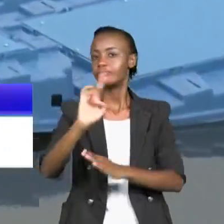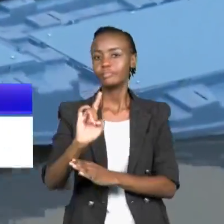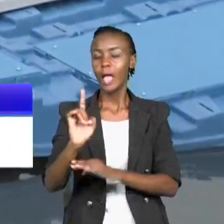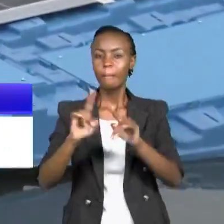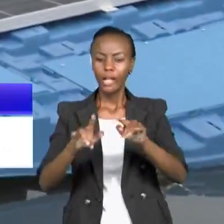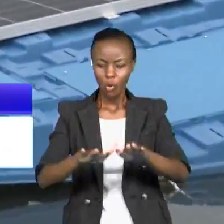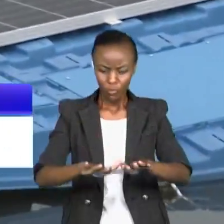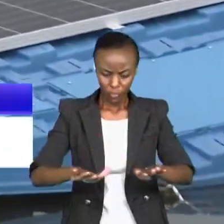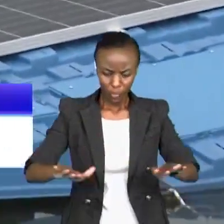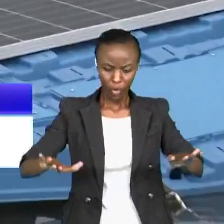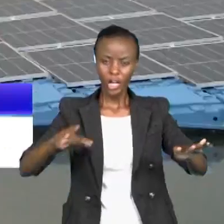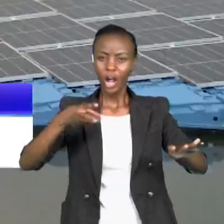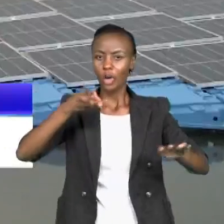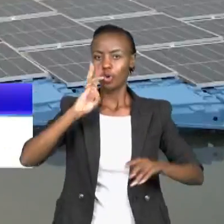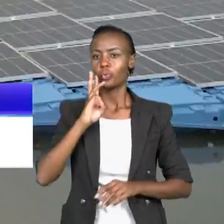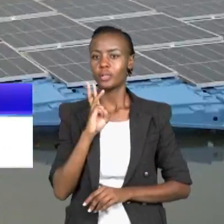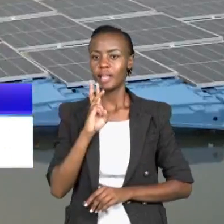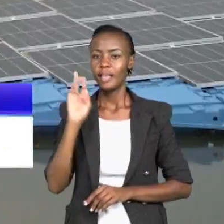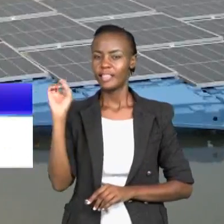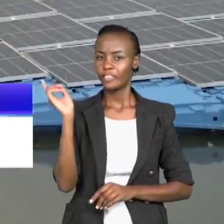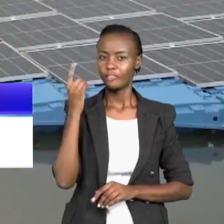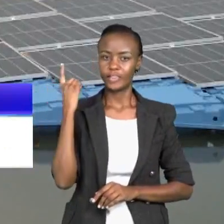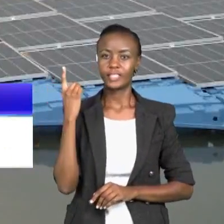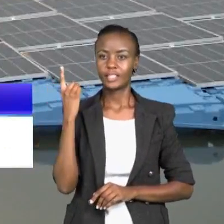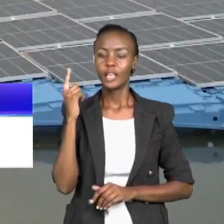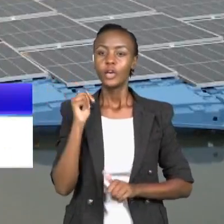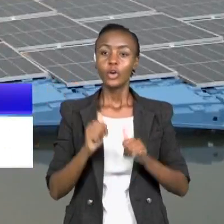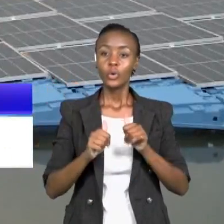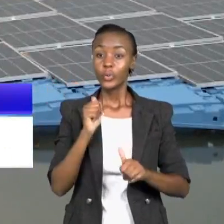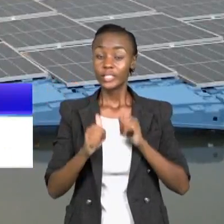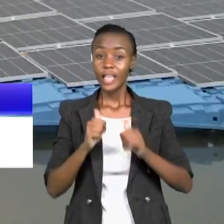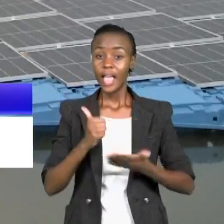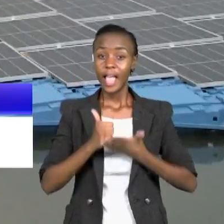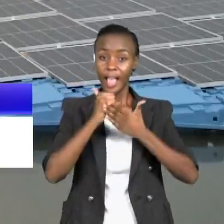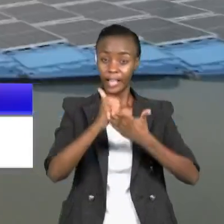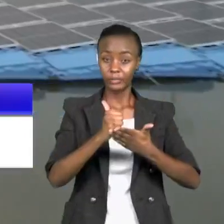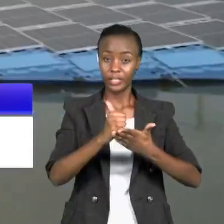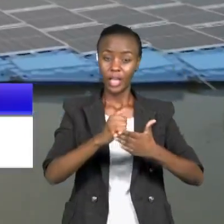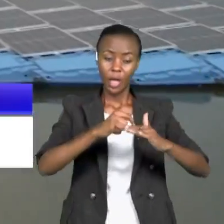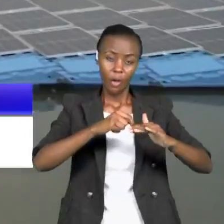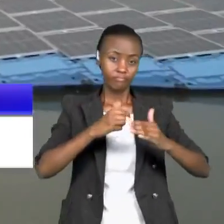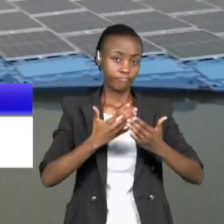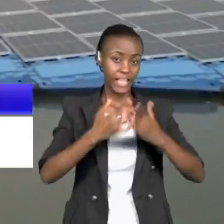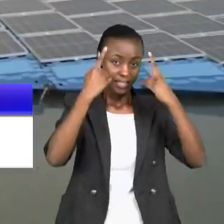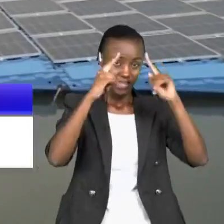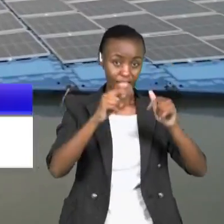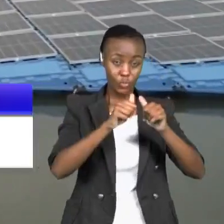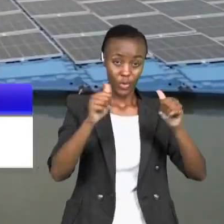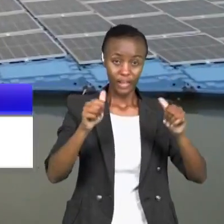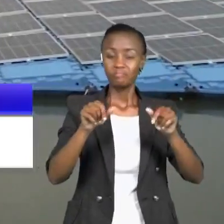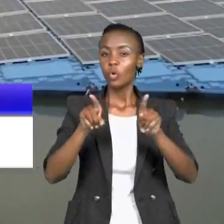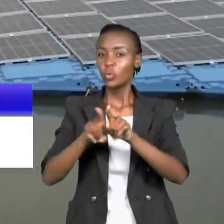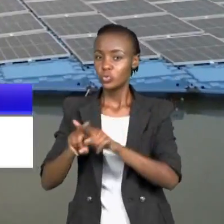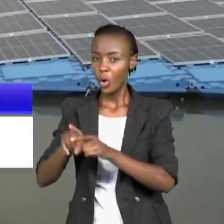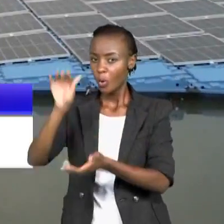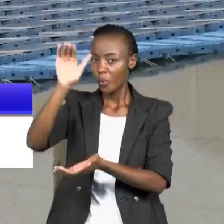reservoir, the first of its kind installed in Kenya, which has slashed production cost and contributed to emission reduction. The